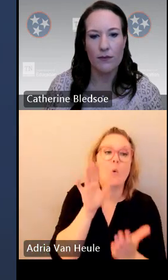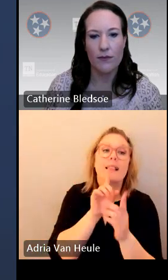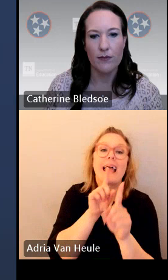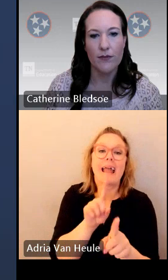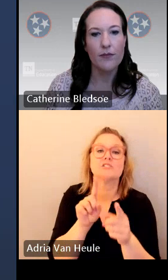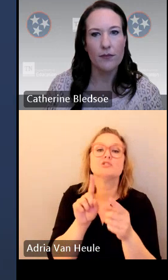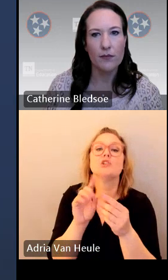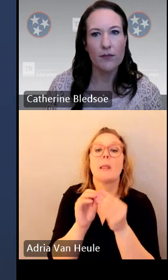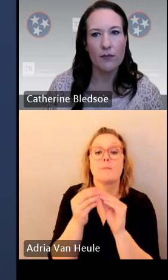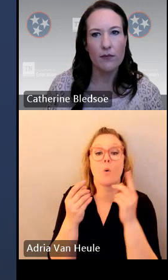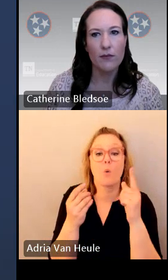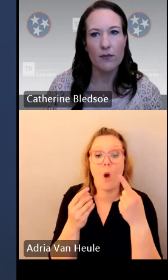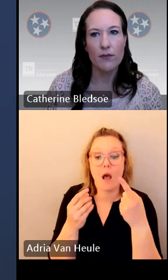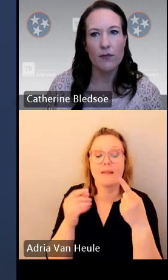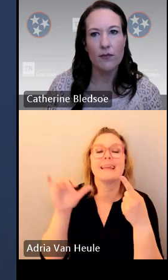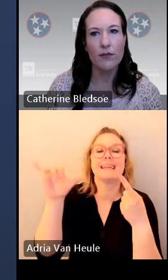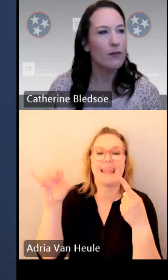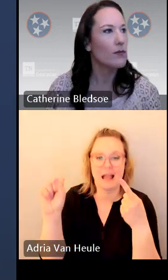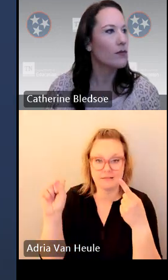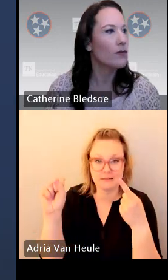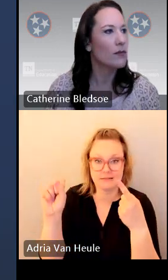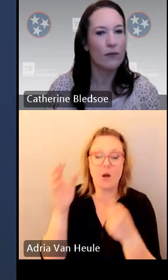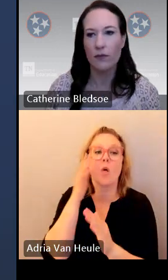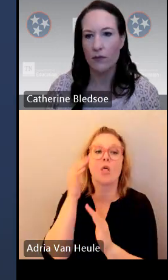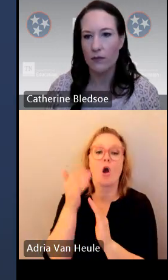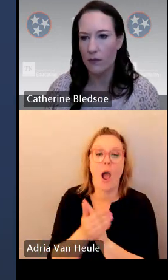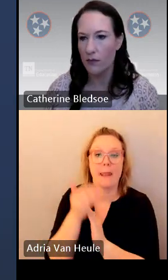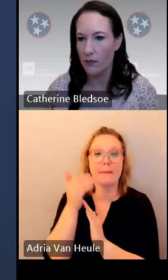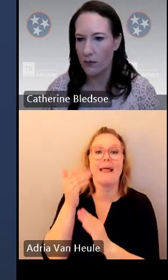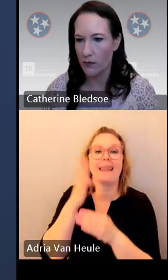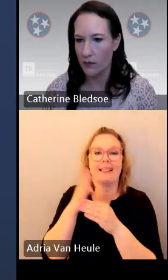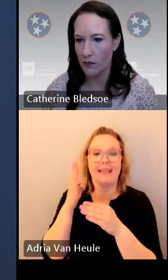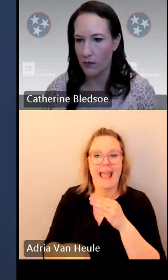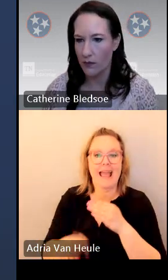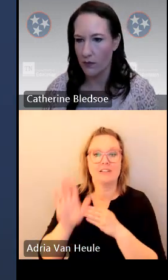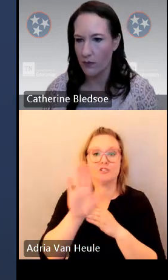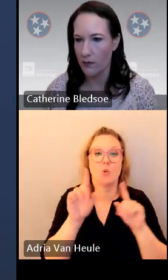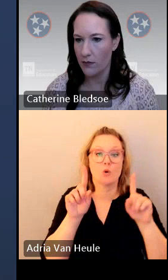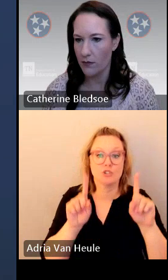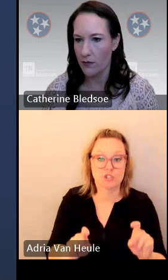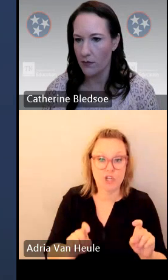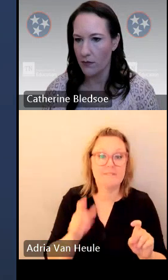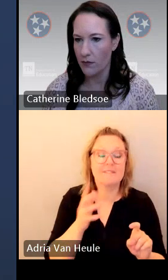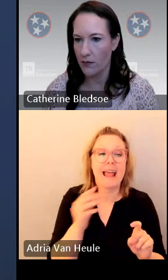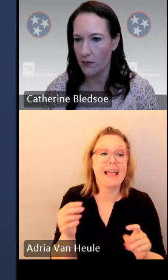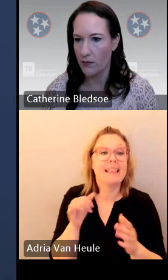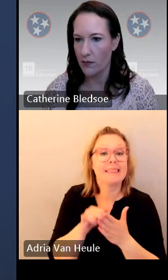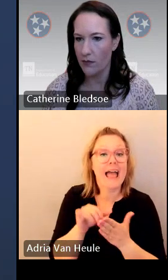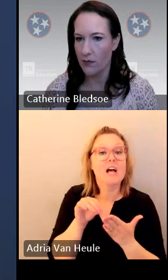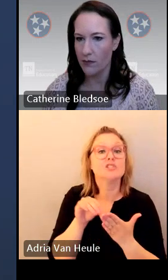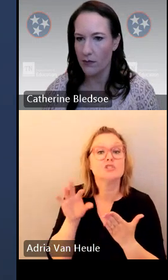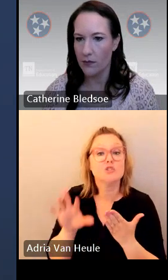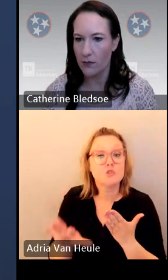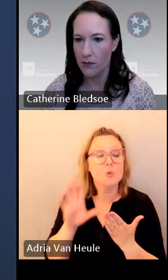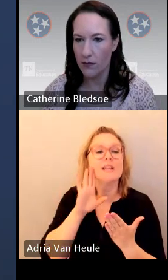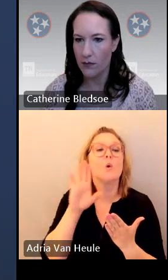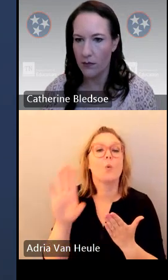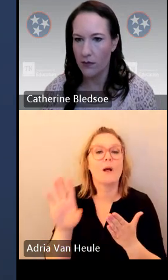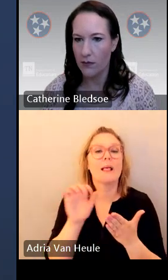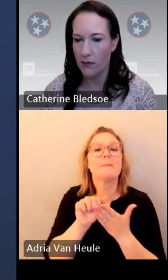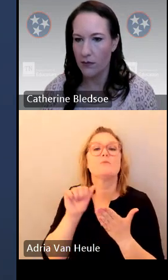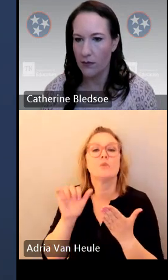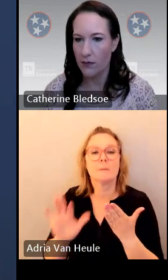1, which automatically ends your survey. And that means that student will be removed